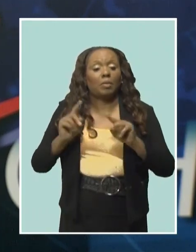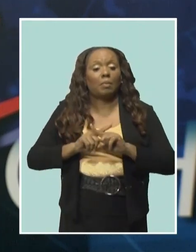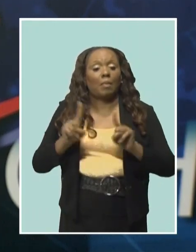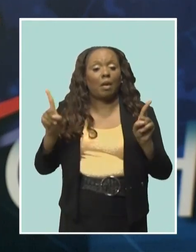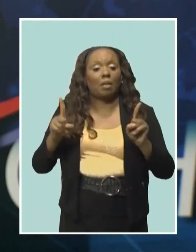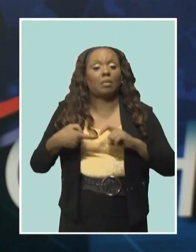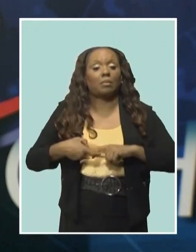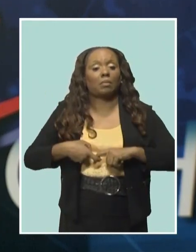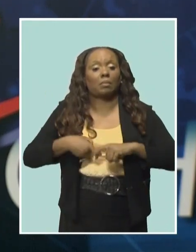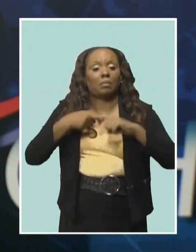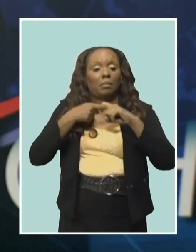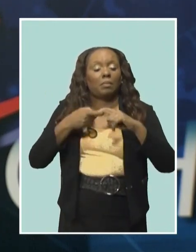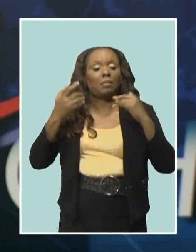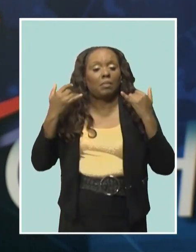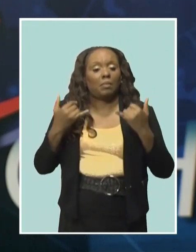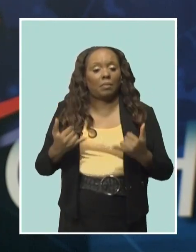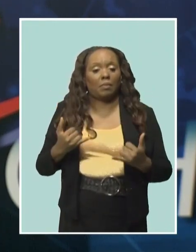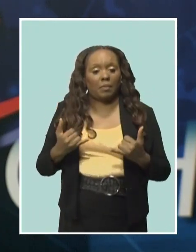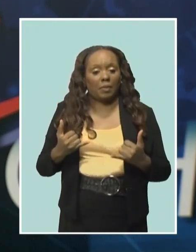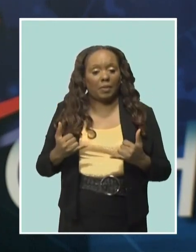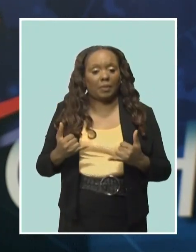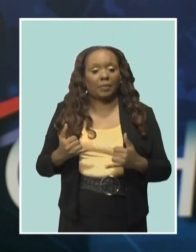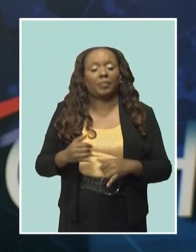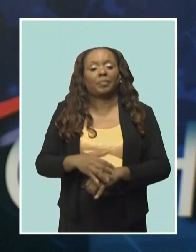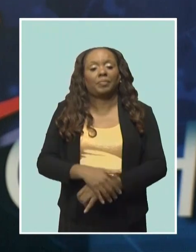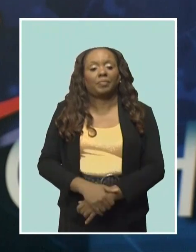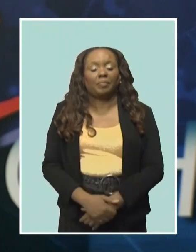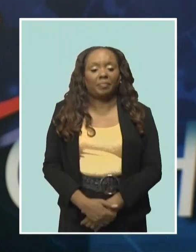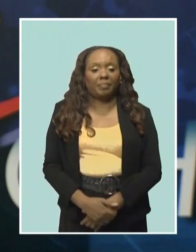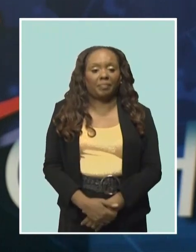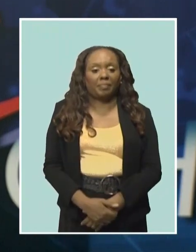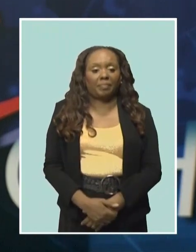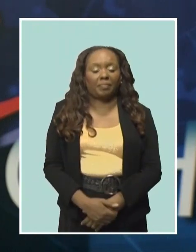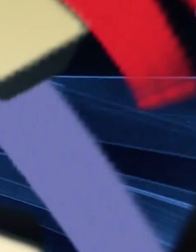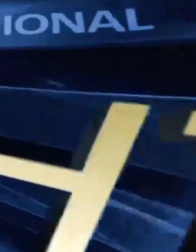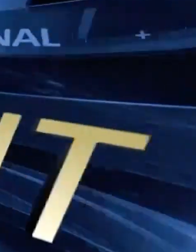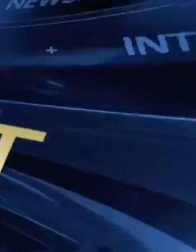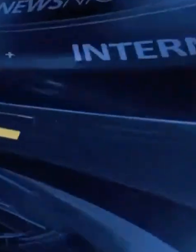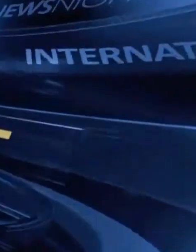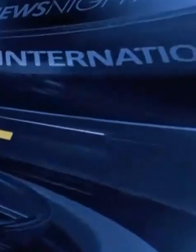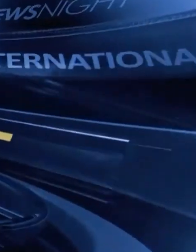receive $56 million from the International Monetary Fund.